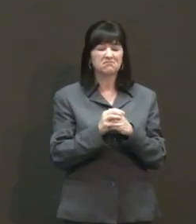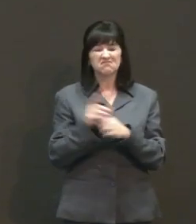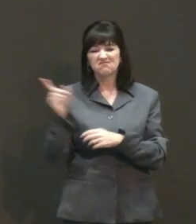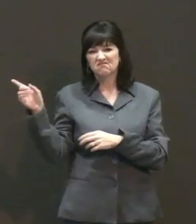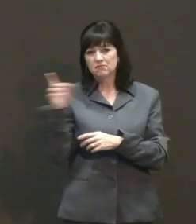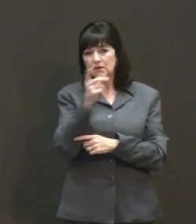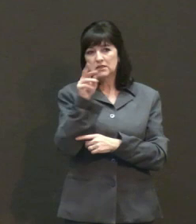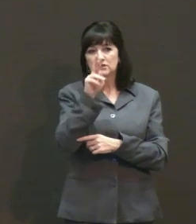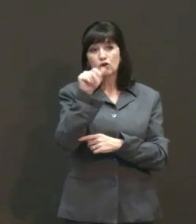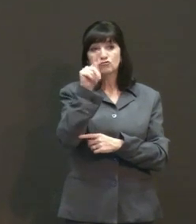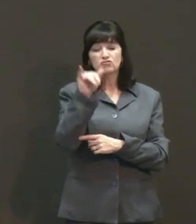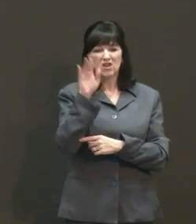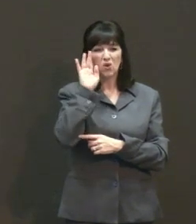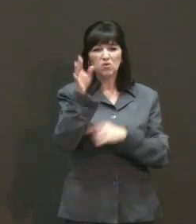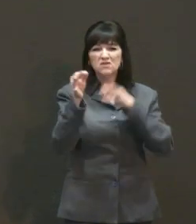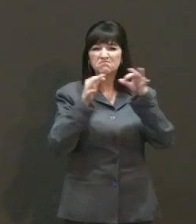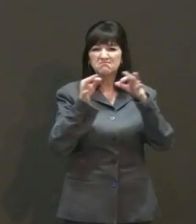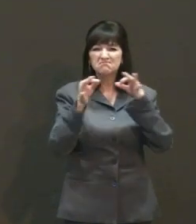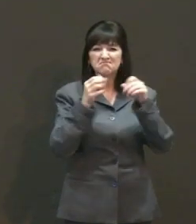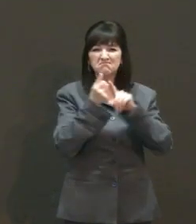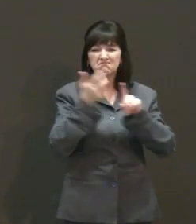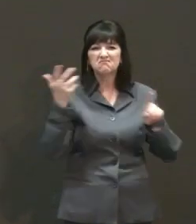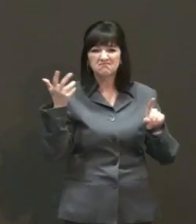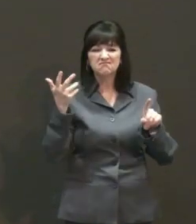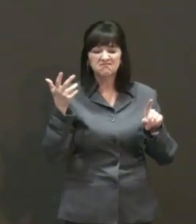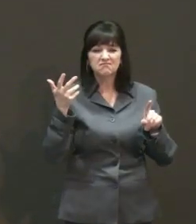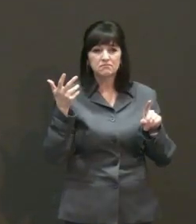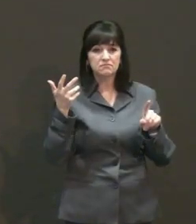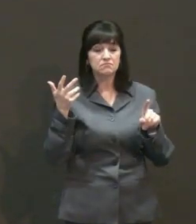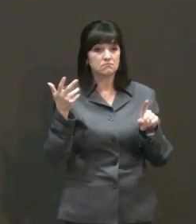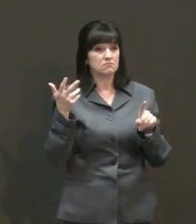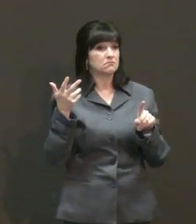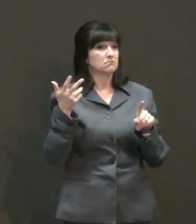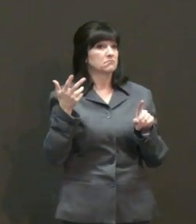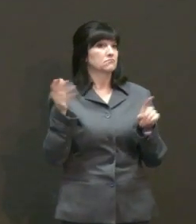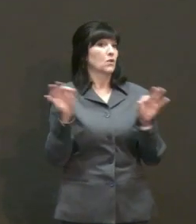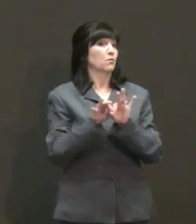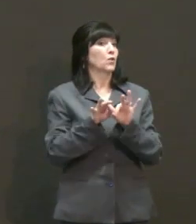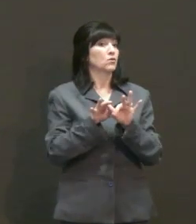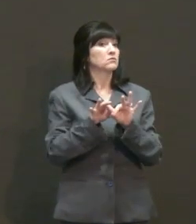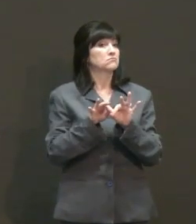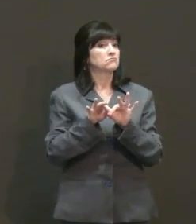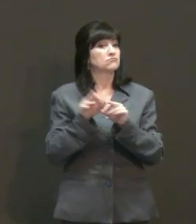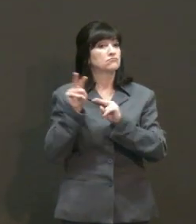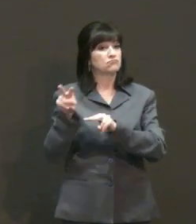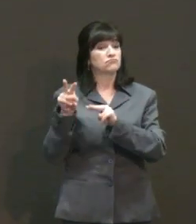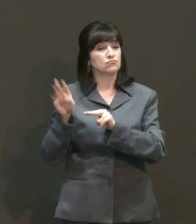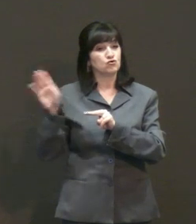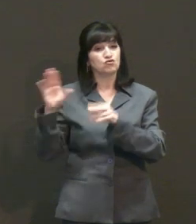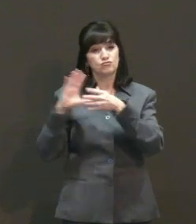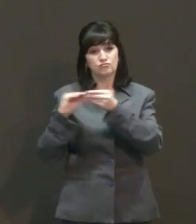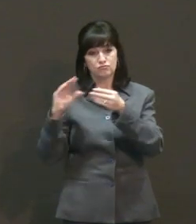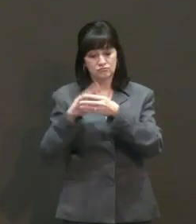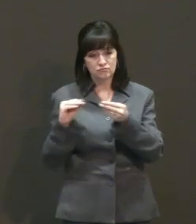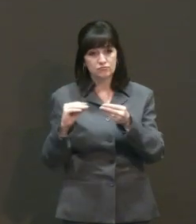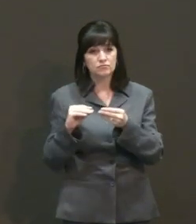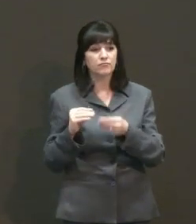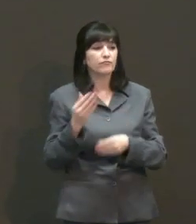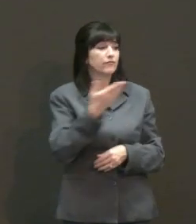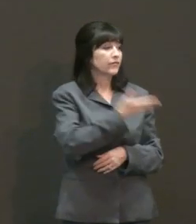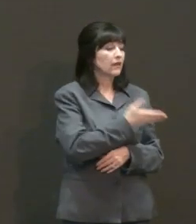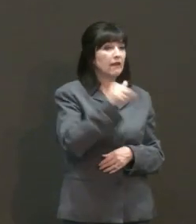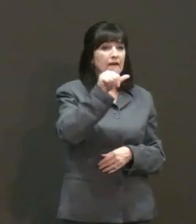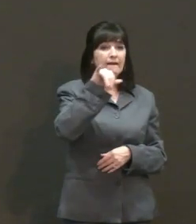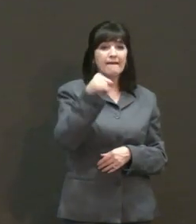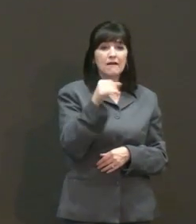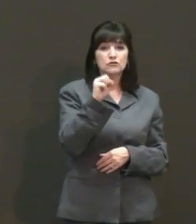will talk about that as well. But the details there are important. AJ is going to come on in a minute and talk about our surge